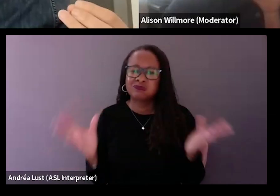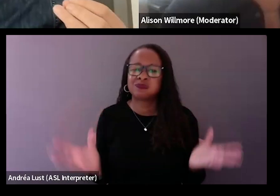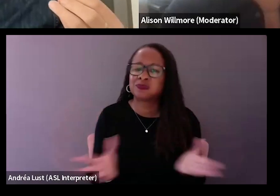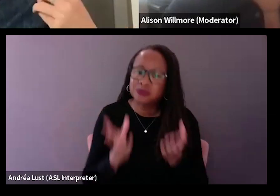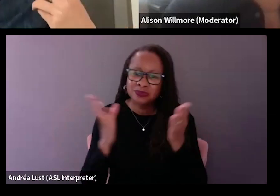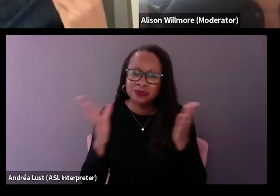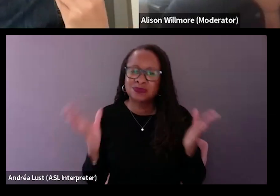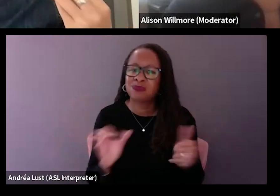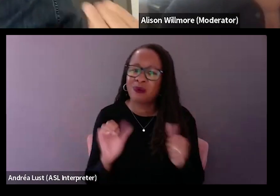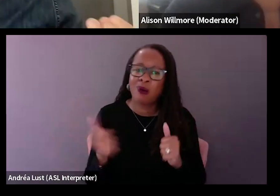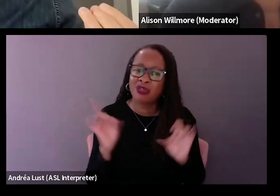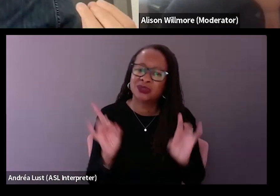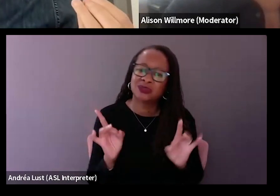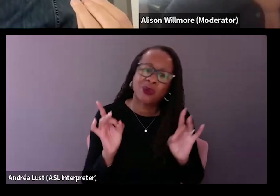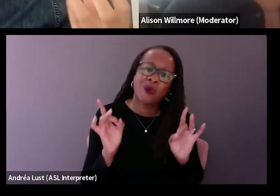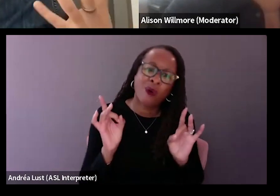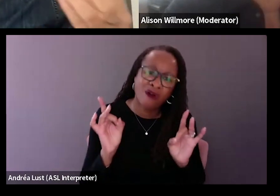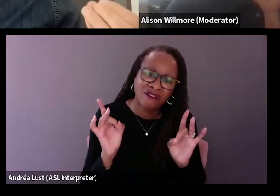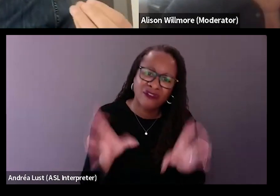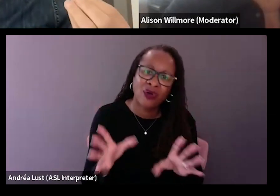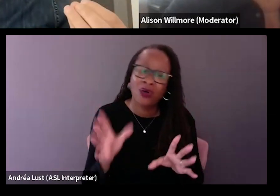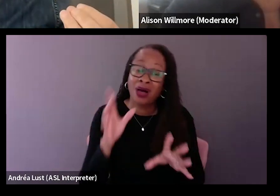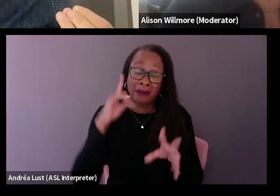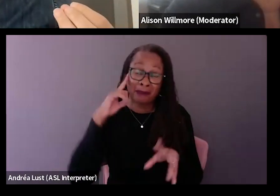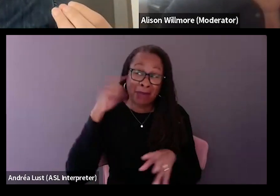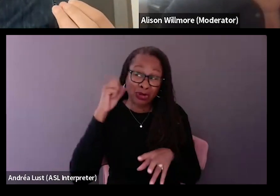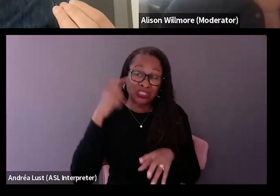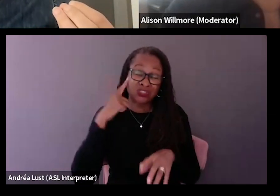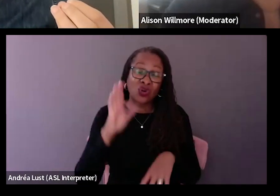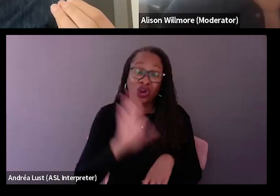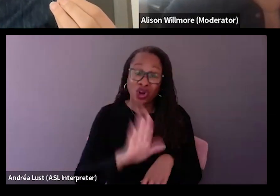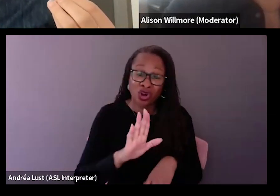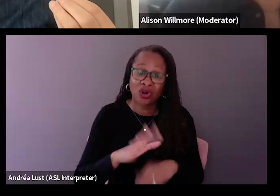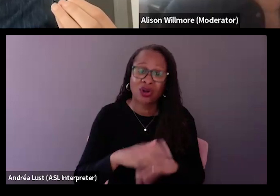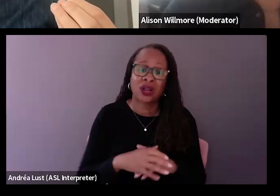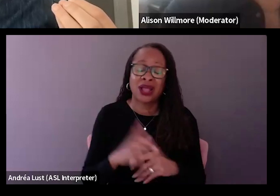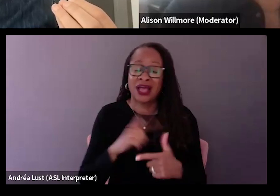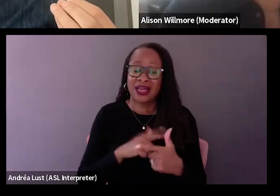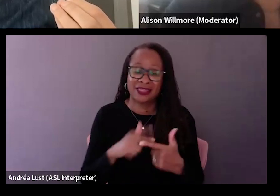memories for her, and and Chicago